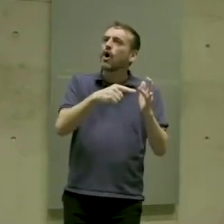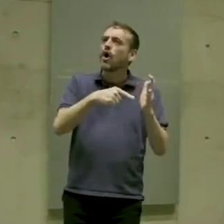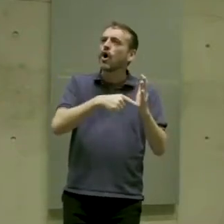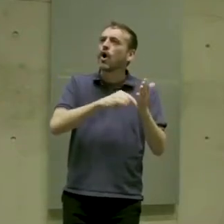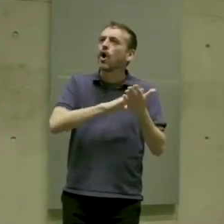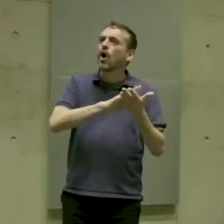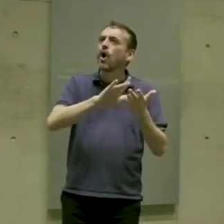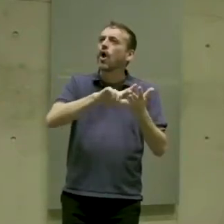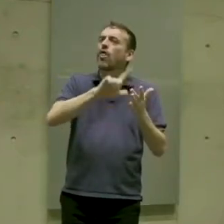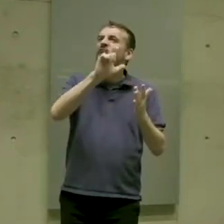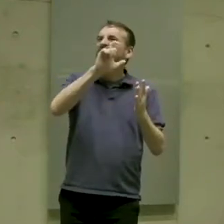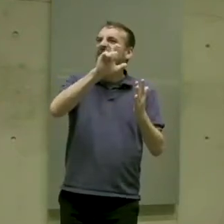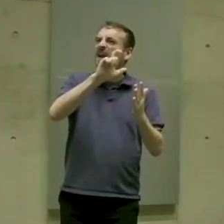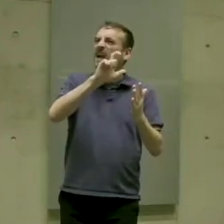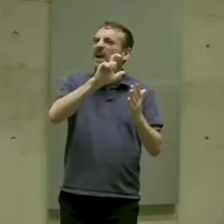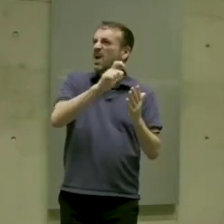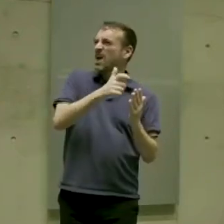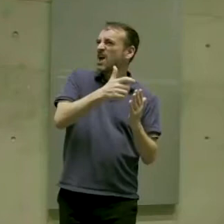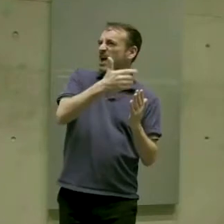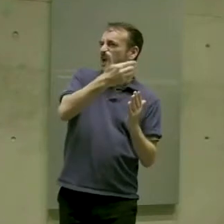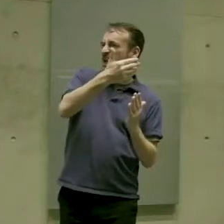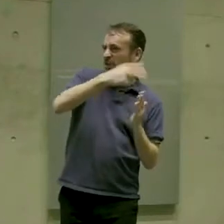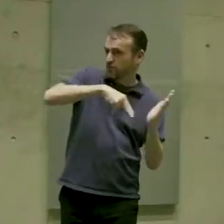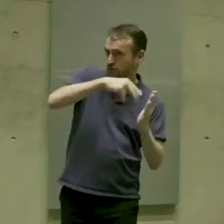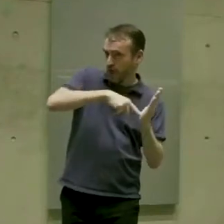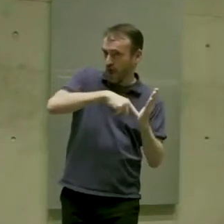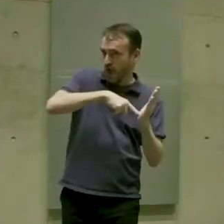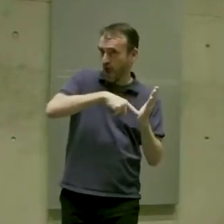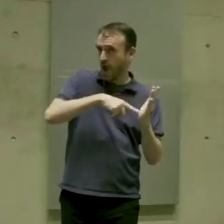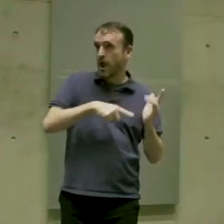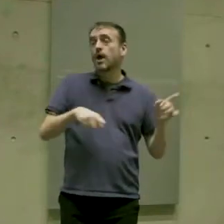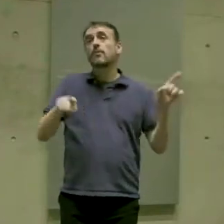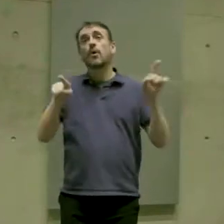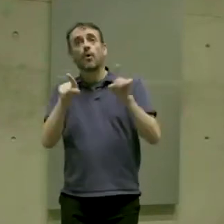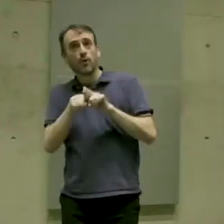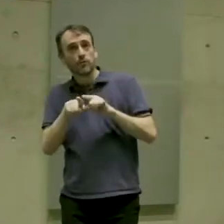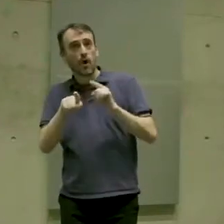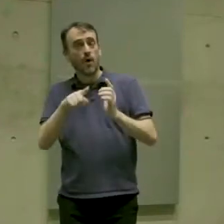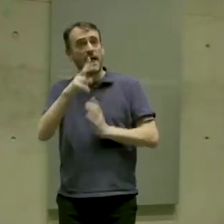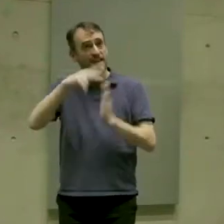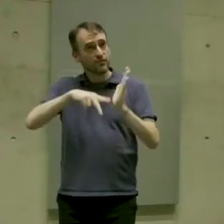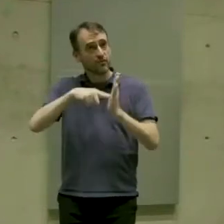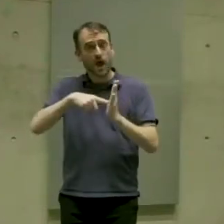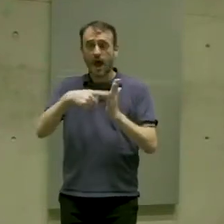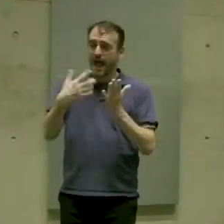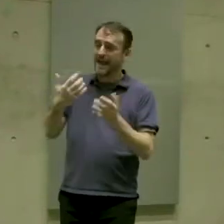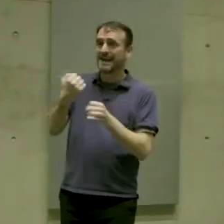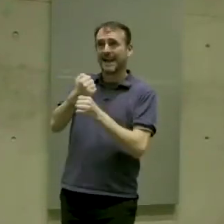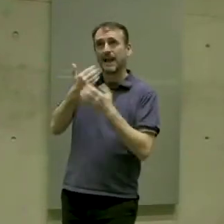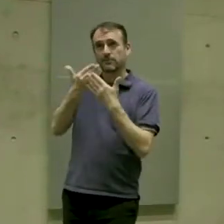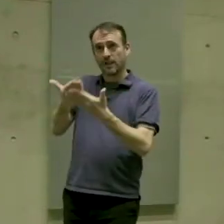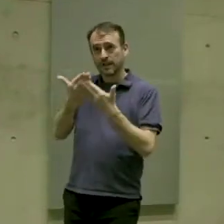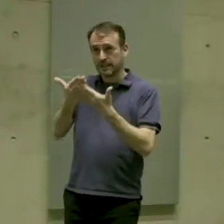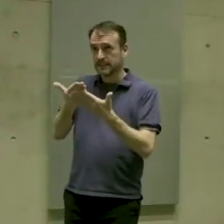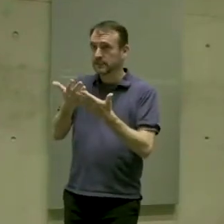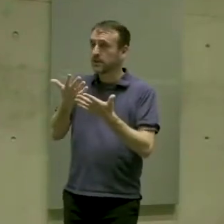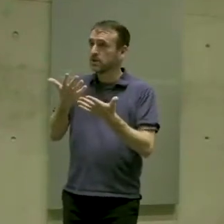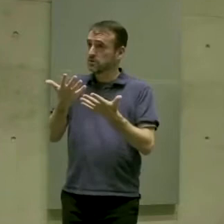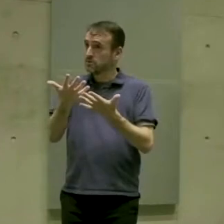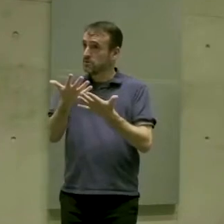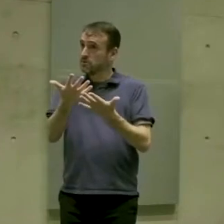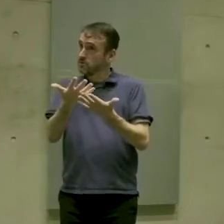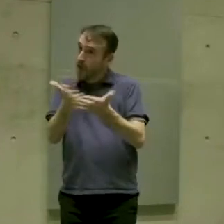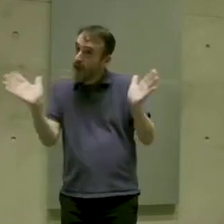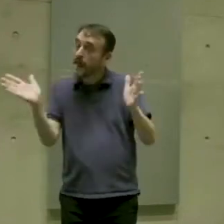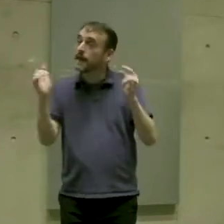know. But I'm also going to be talking about literature and game studies more widely, about what one can learn from the other, and about how